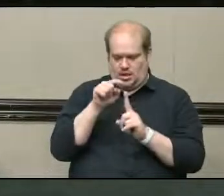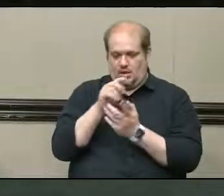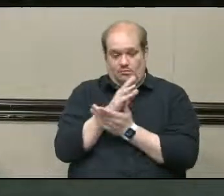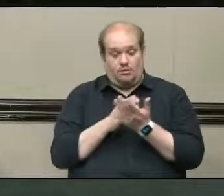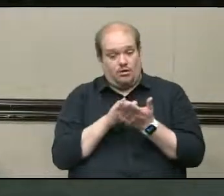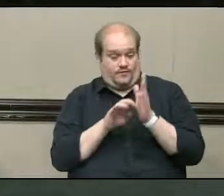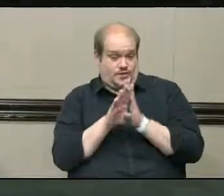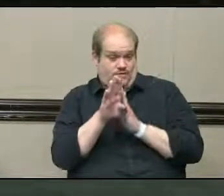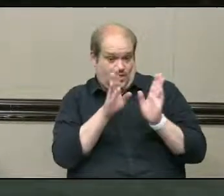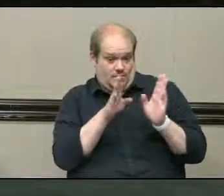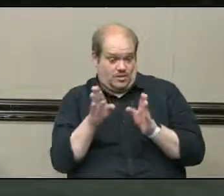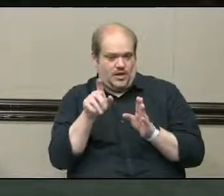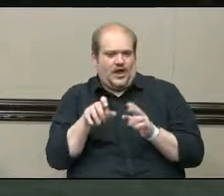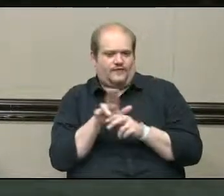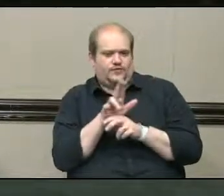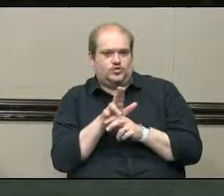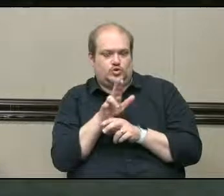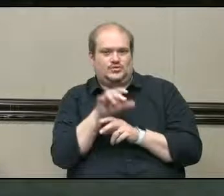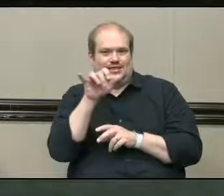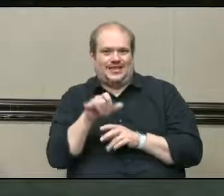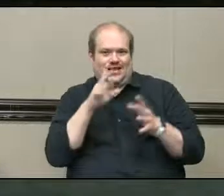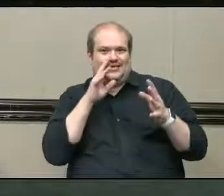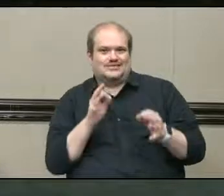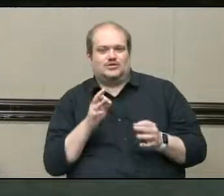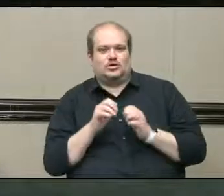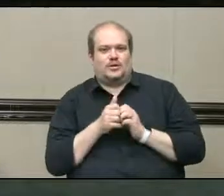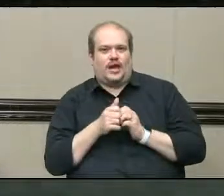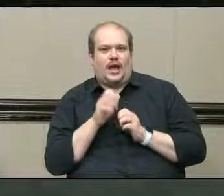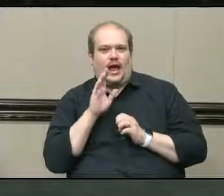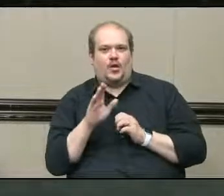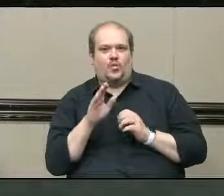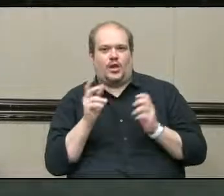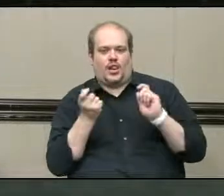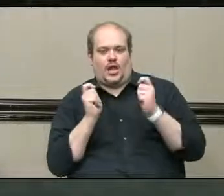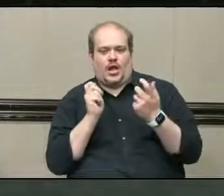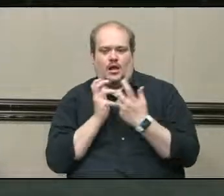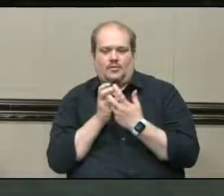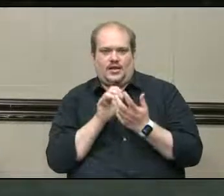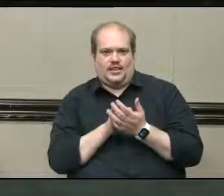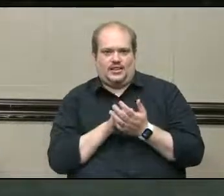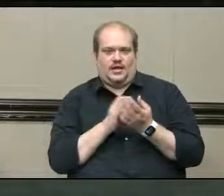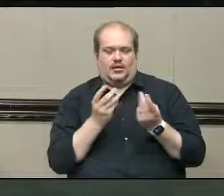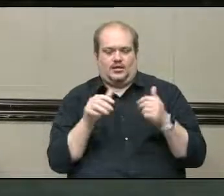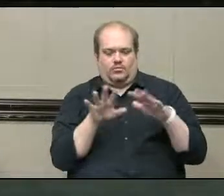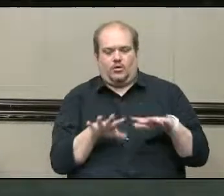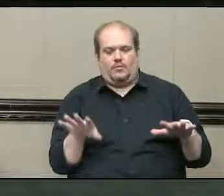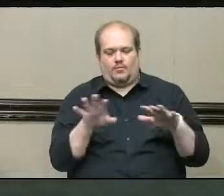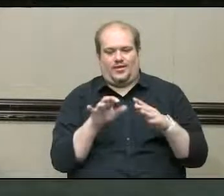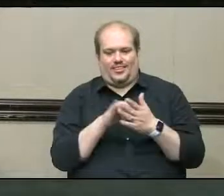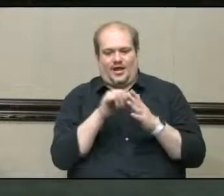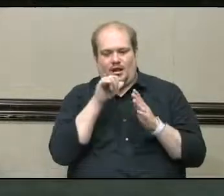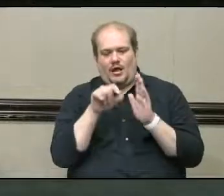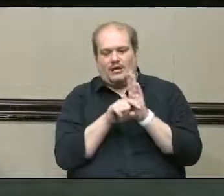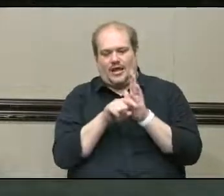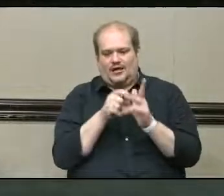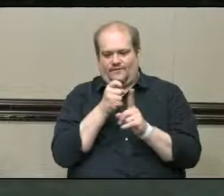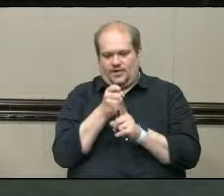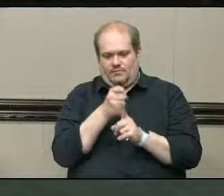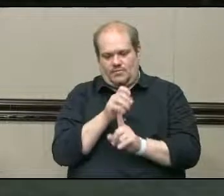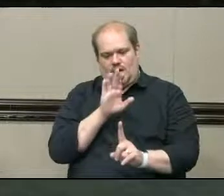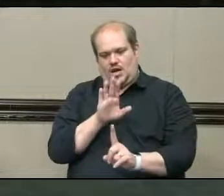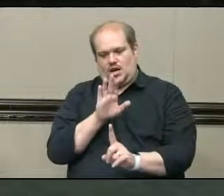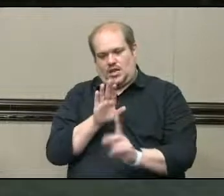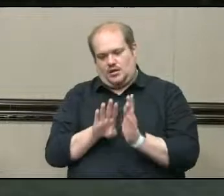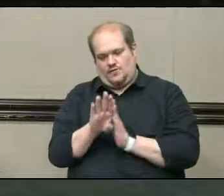part of their development plan, they have to use that and determine how are they going to accommodate that across their property where it doesn't negatively impact